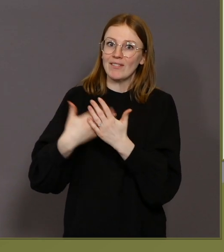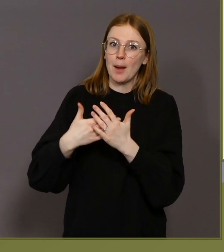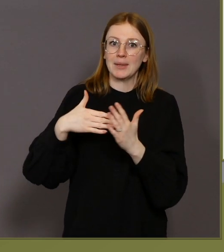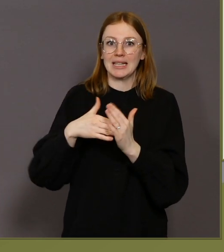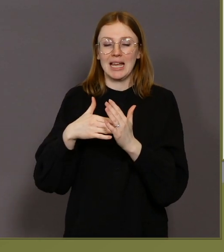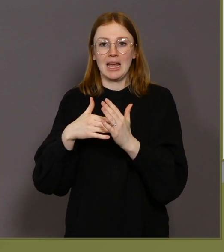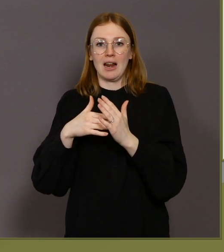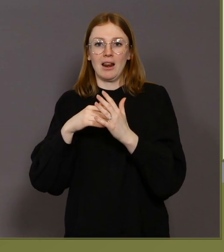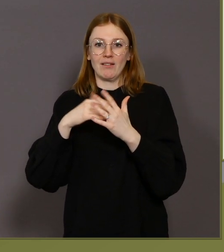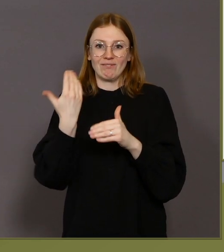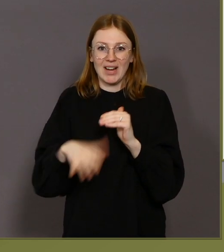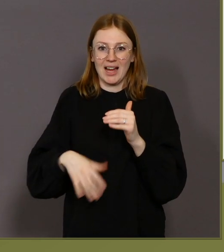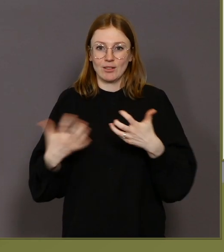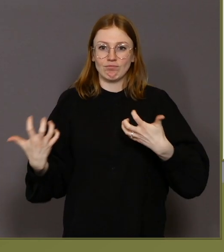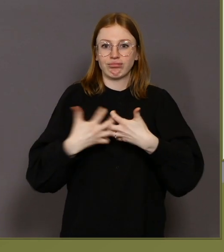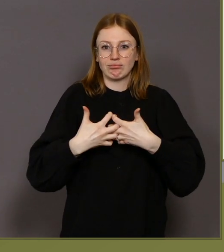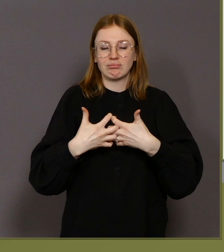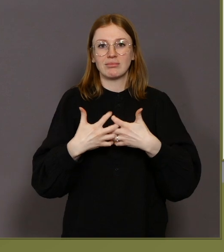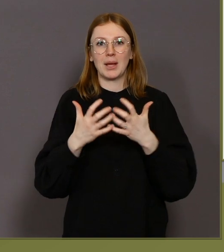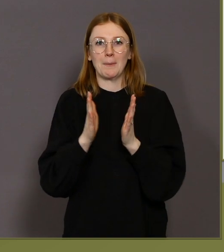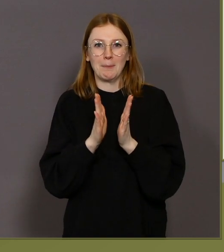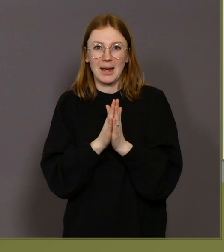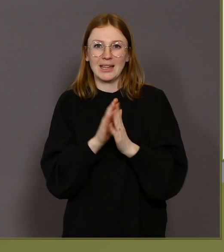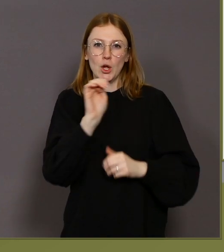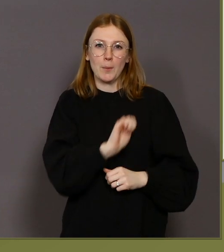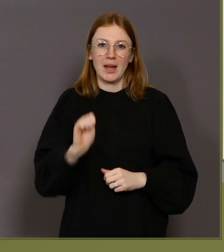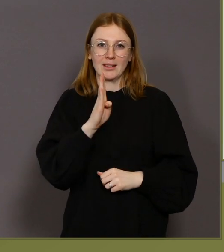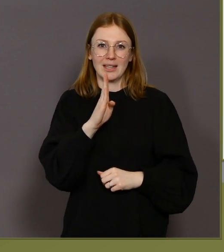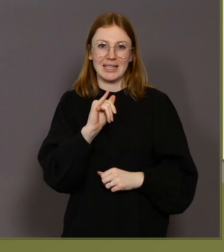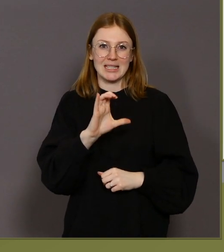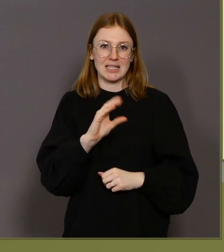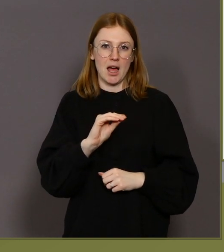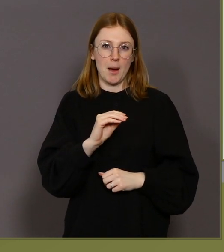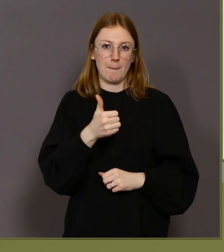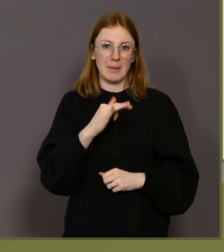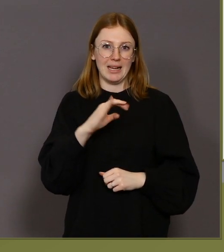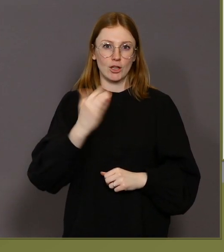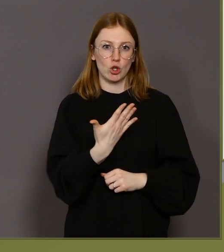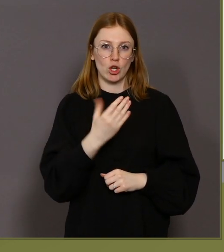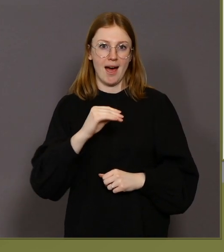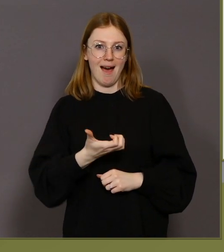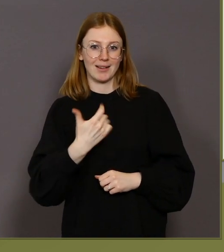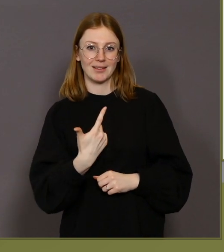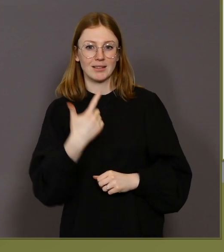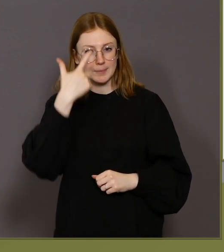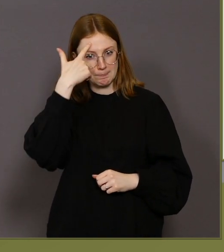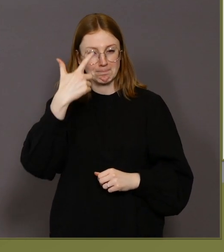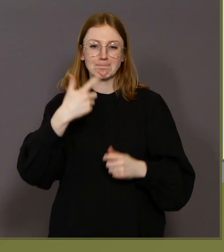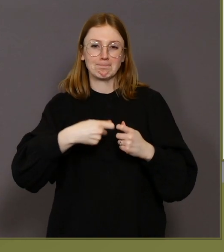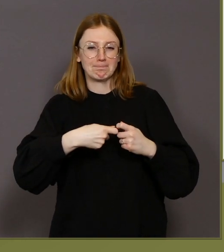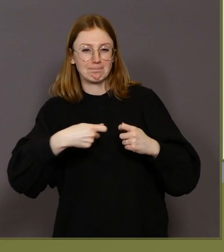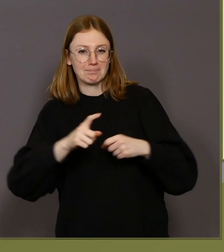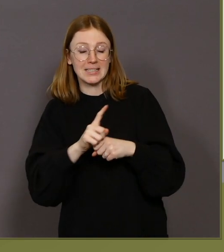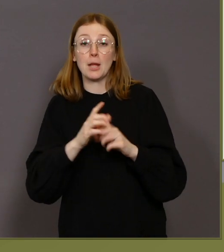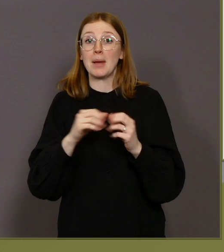European Accessibility Act. So it will happen probably in the course of 2026. Until then, you can